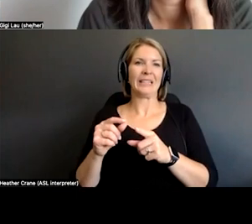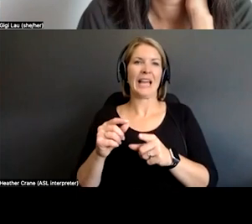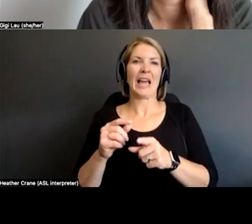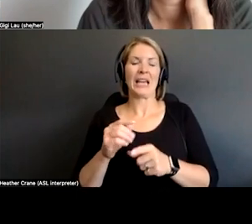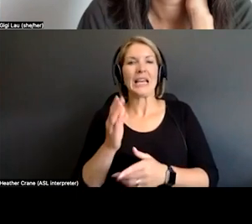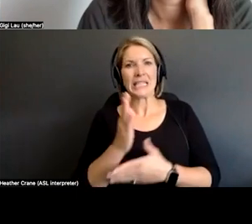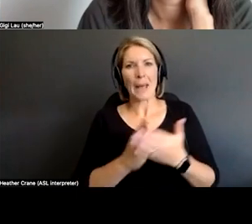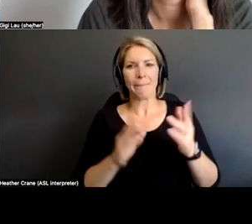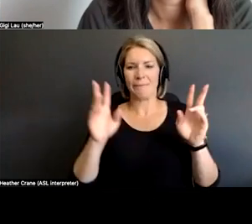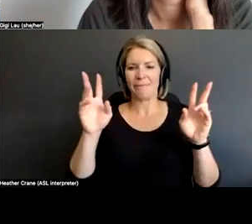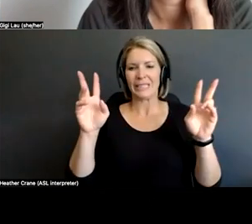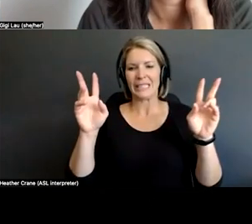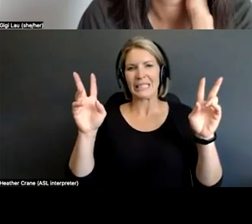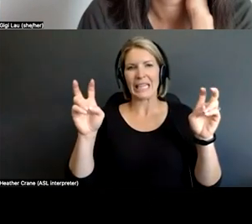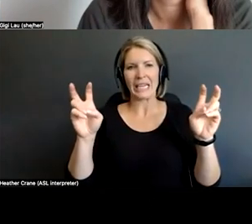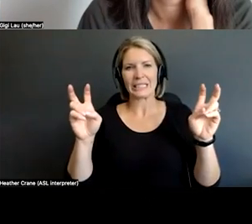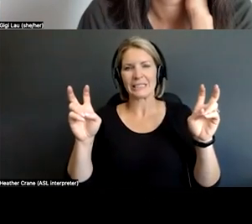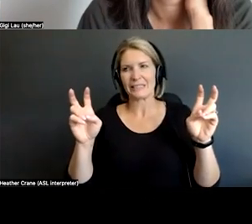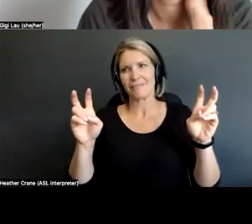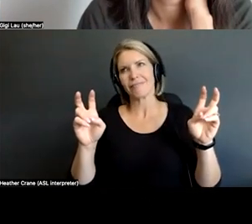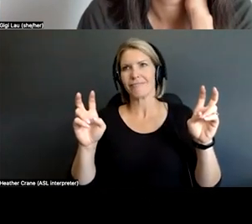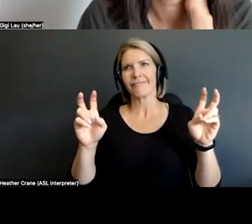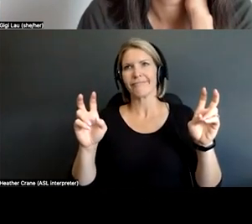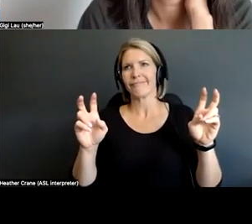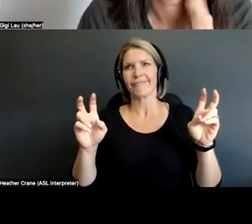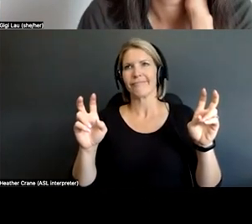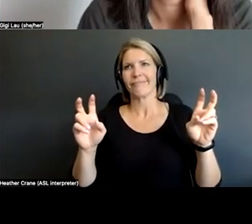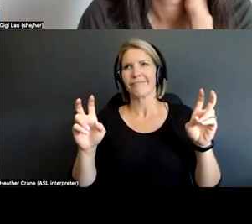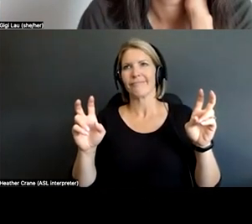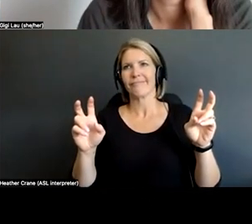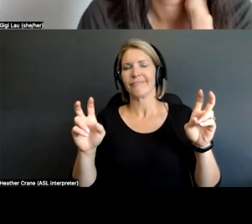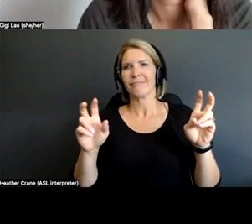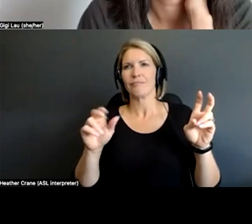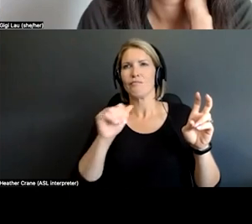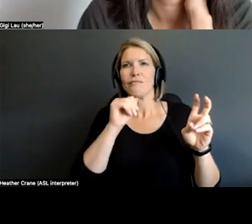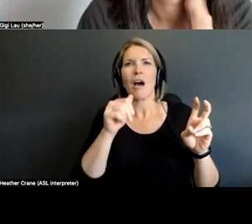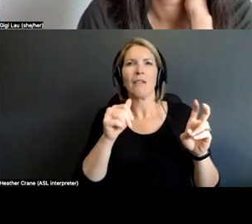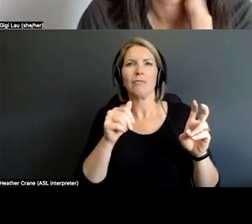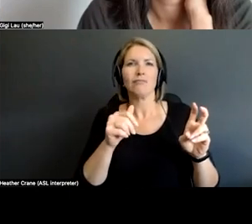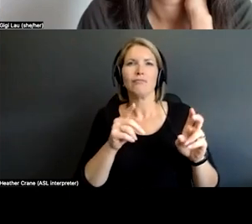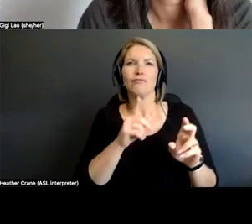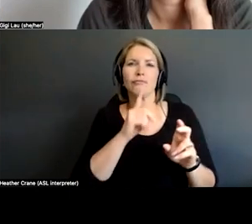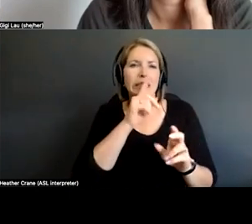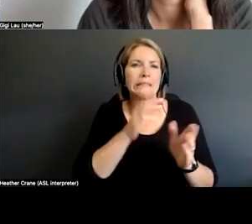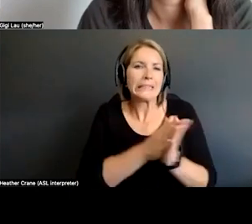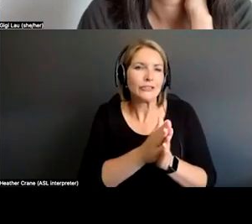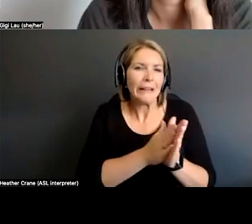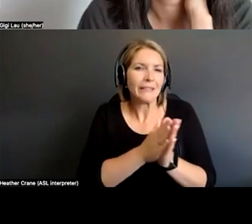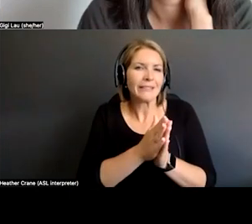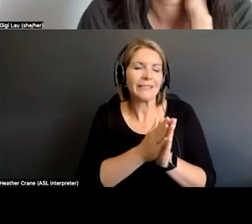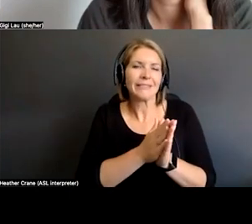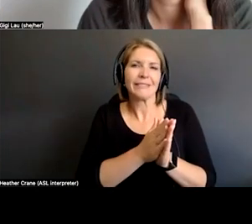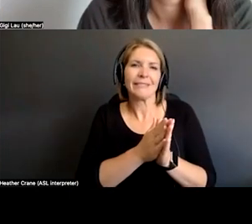honest. I think you have to let them do their job sometimes. And then other times the design is sort of doing the